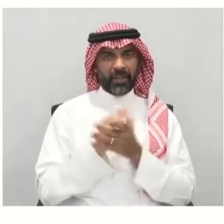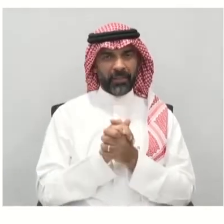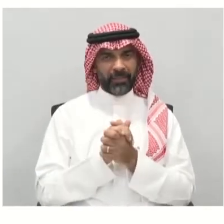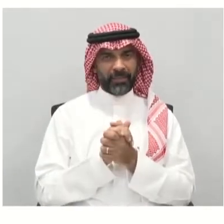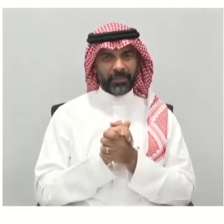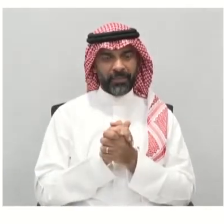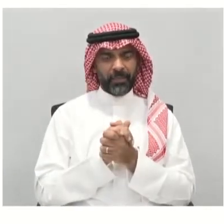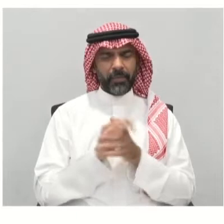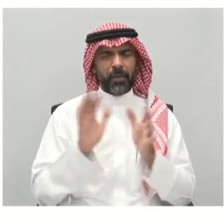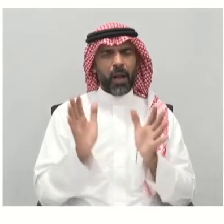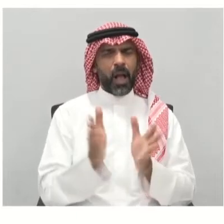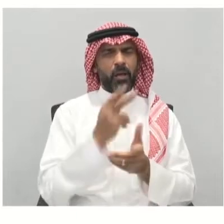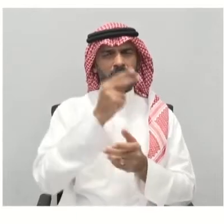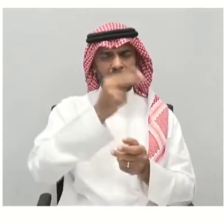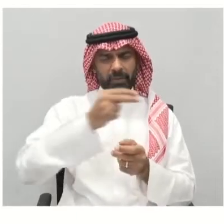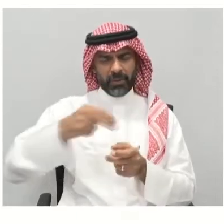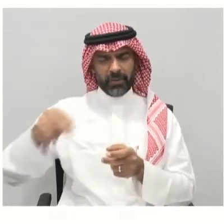You can write any sentence you like.